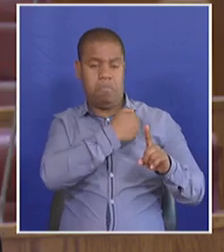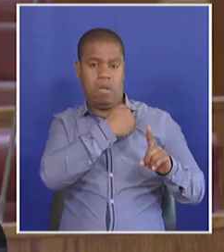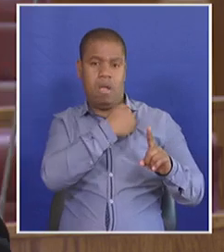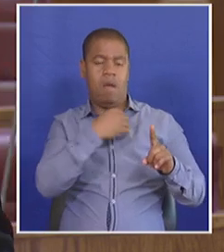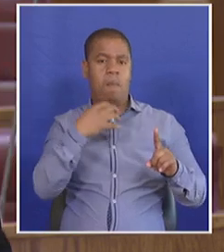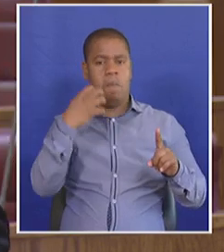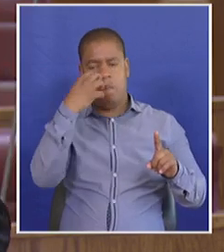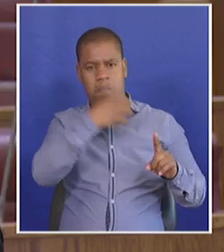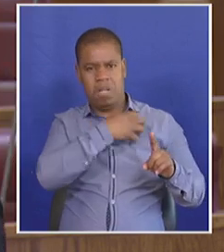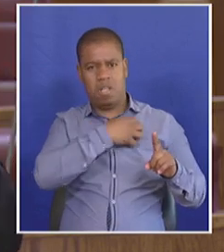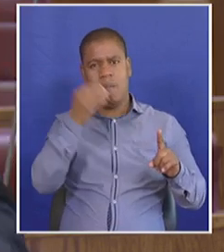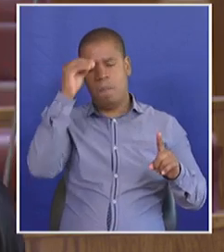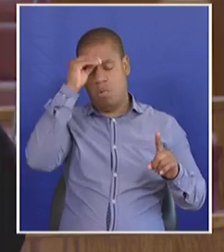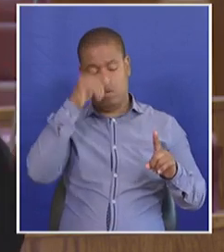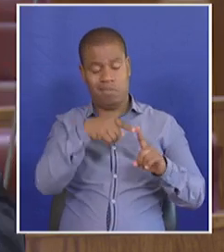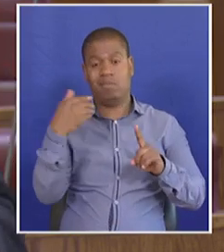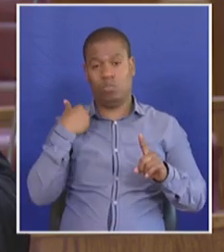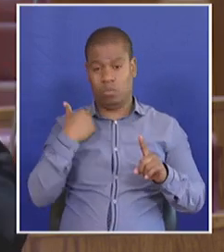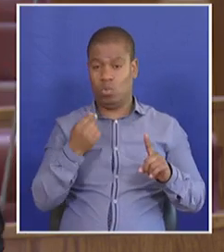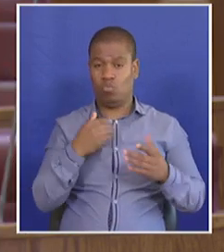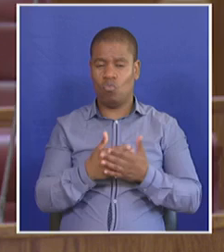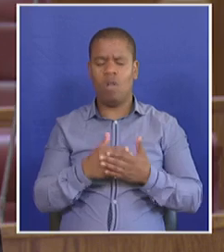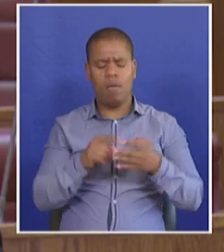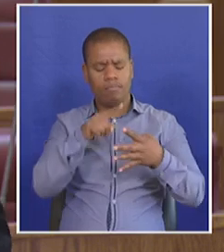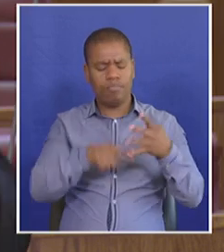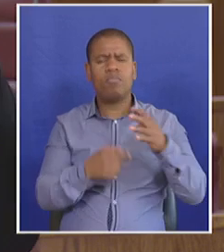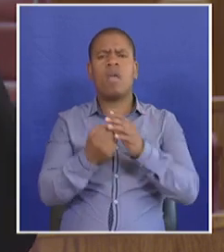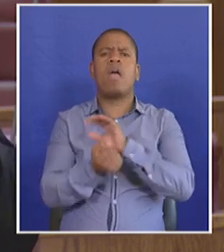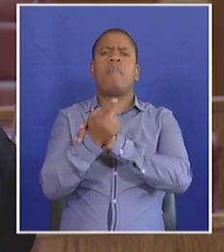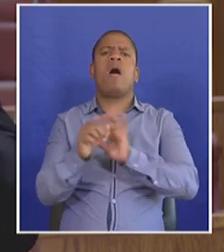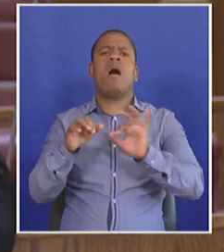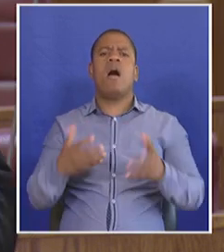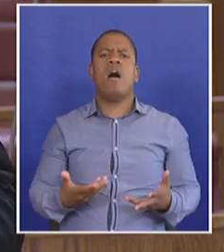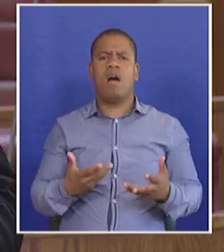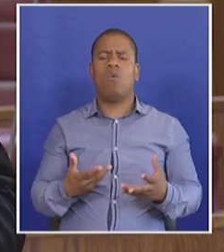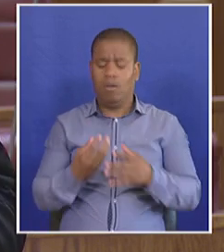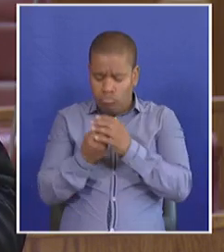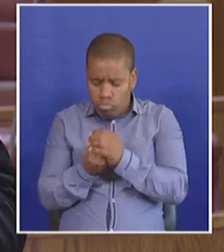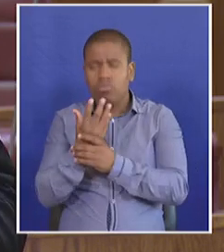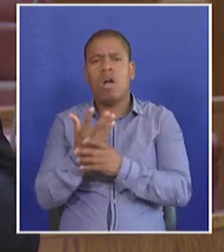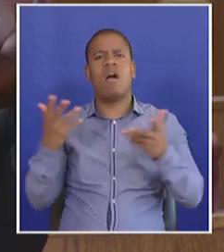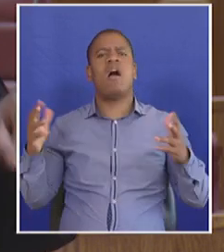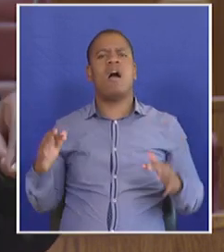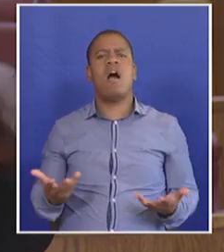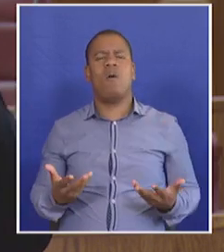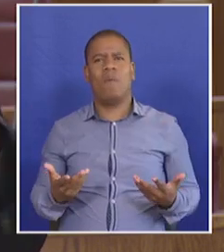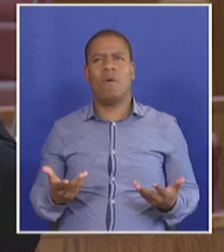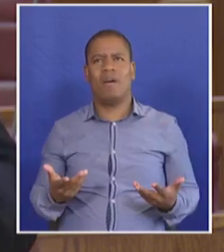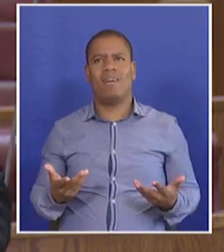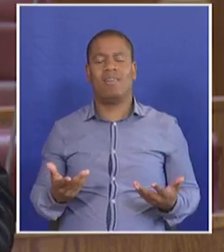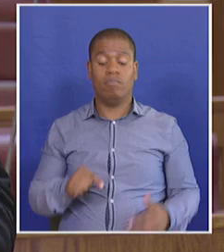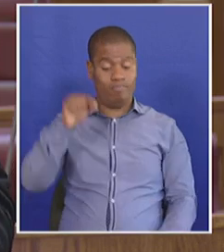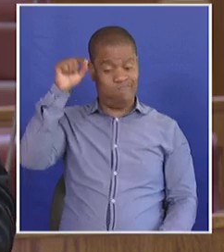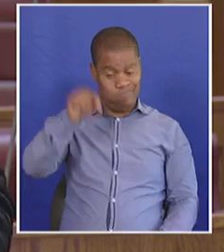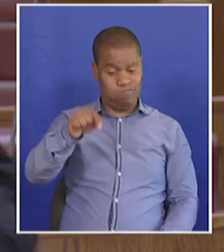of what is the actual origination of these particular items? Where do they come from? And that's where research